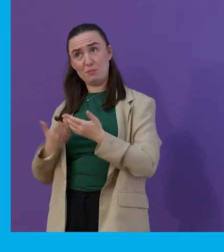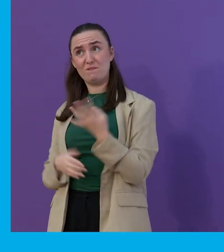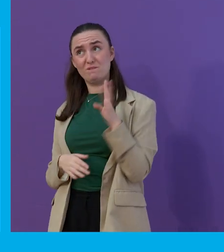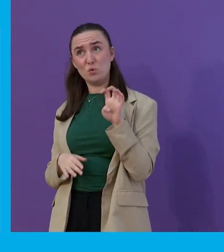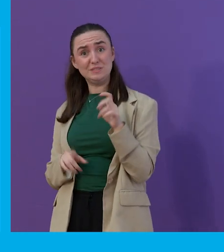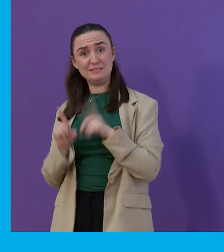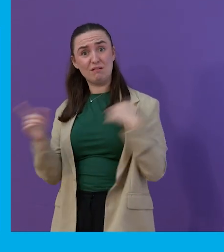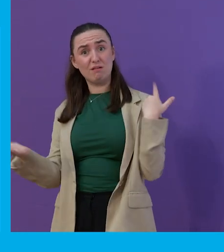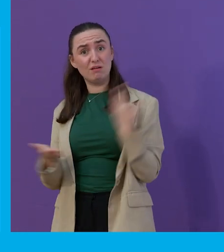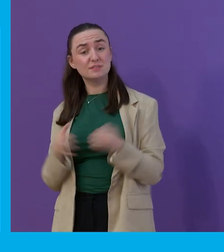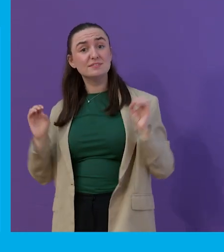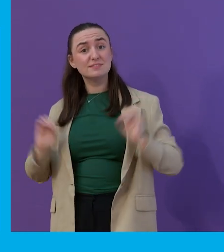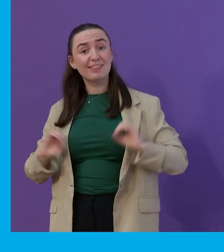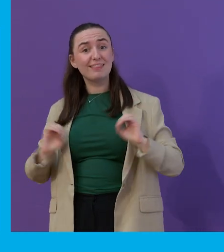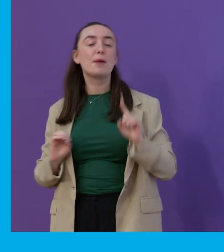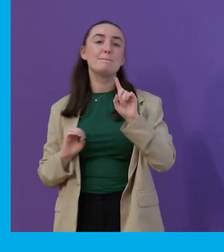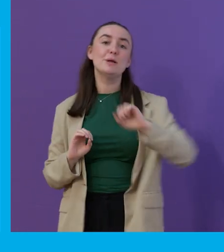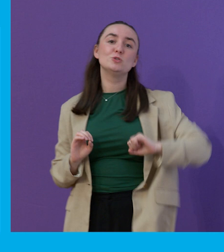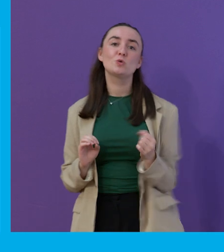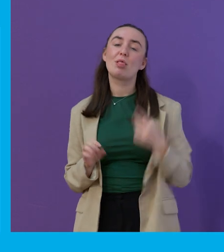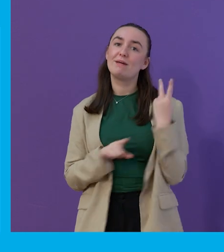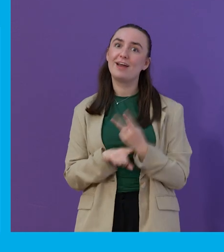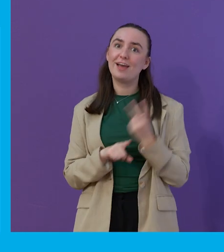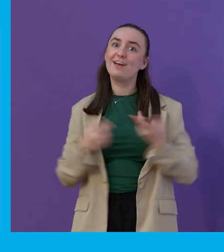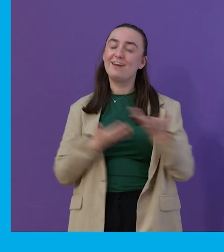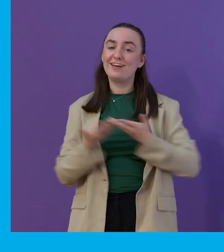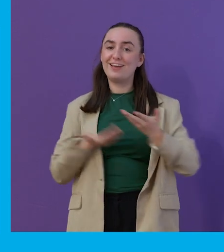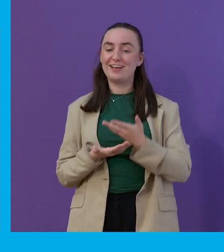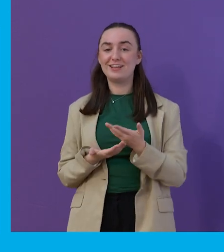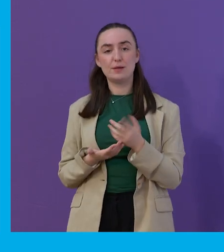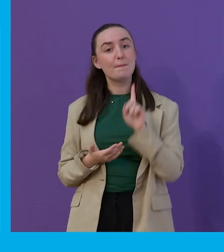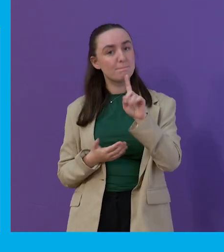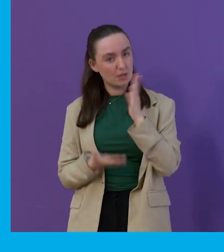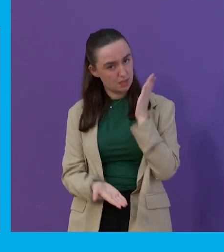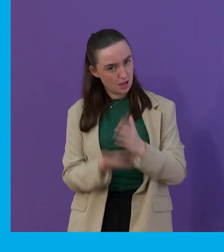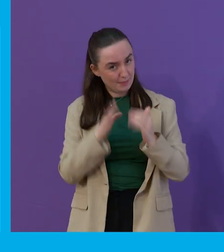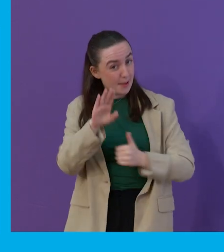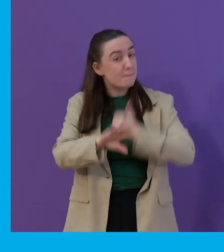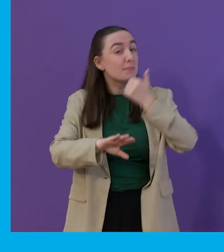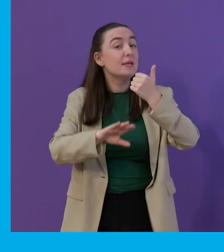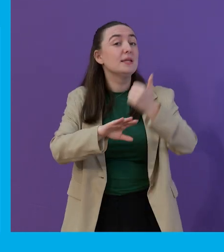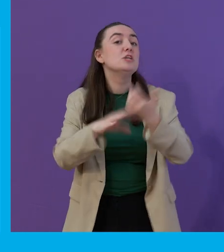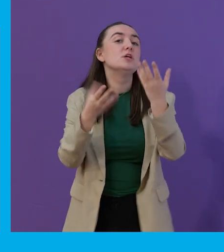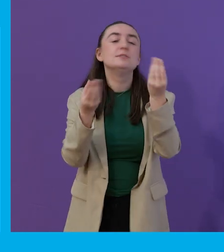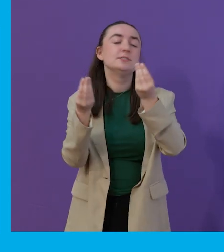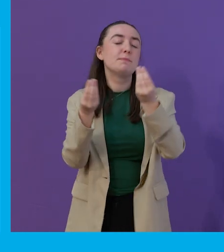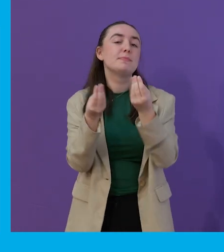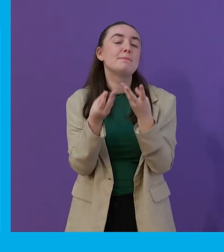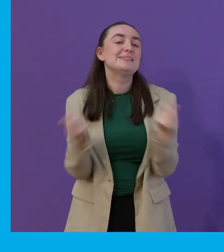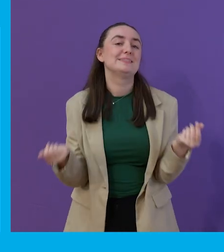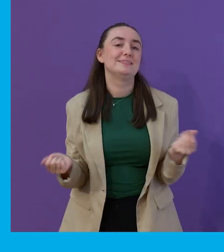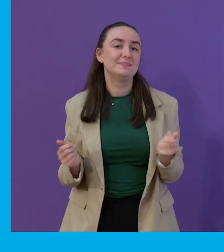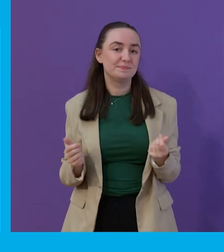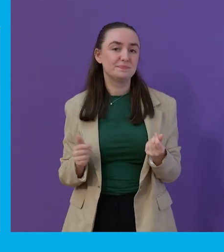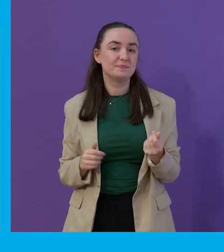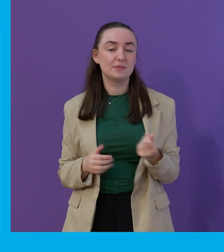but it's constantly been talked about in Scotland, which is fantastic. But it's the implementation, and something gets lost in translation. And we end up with